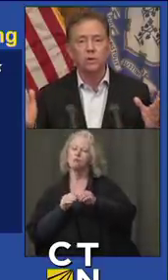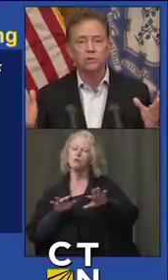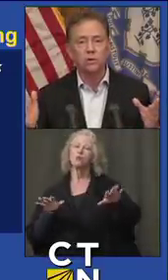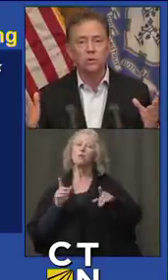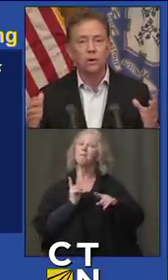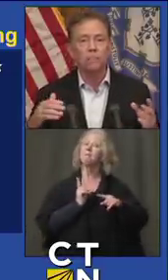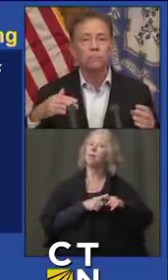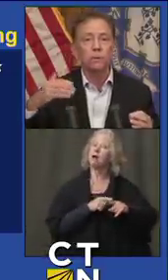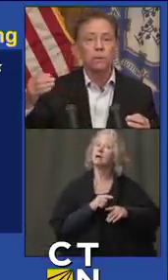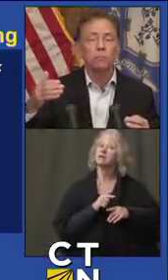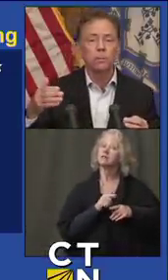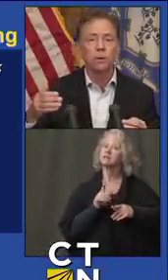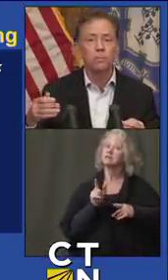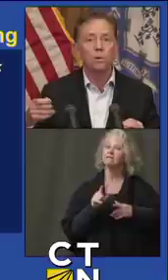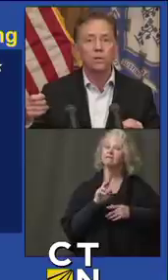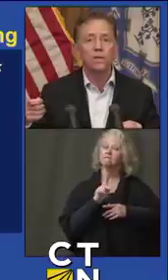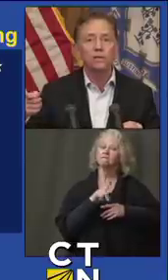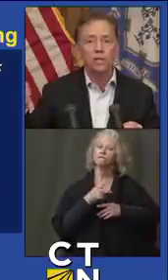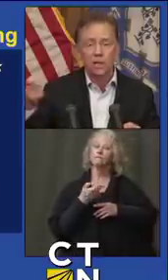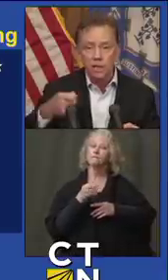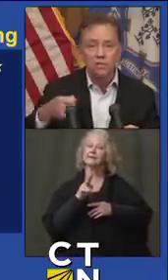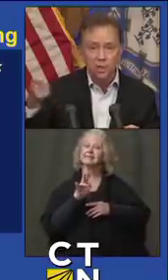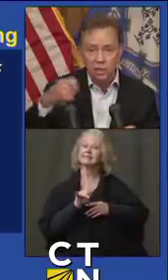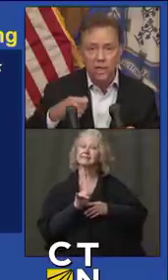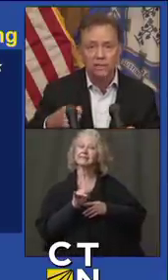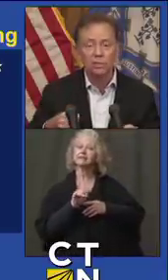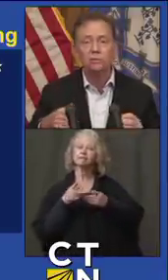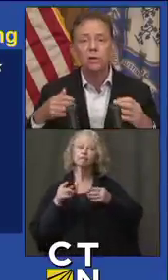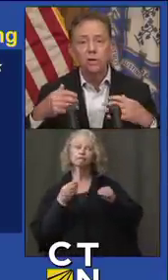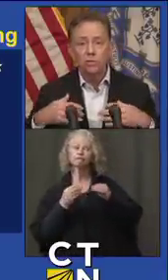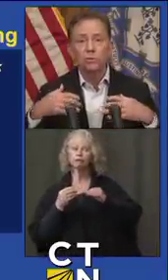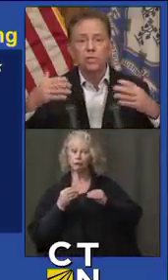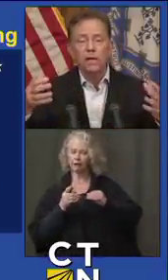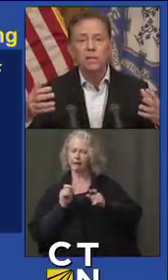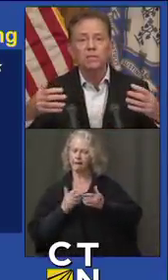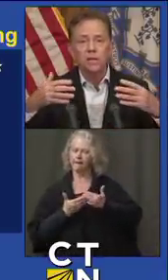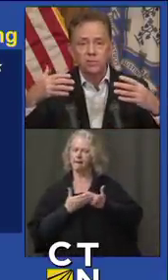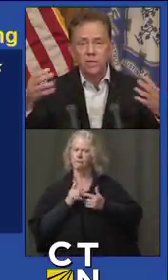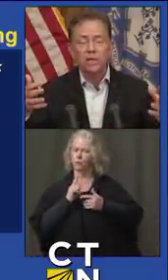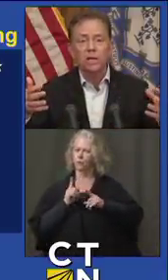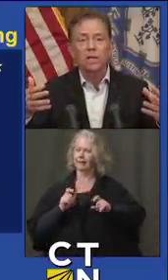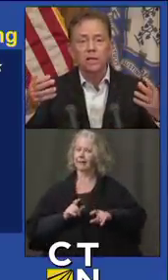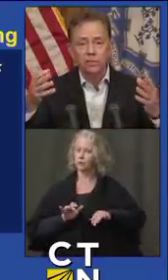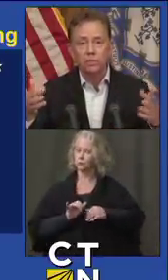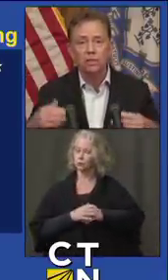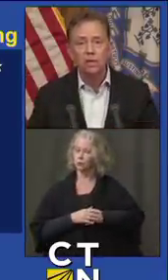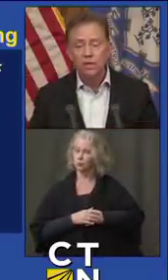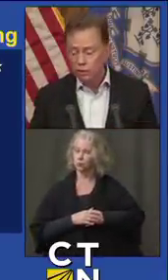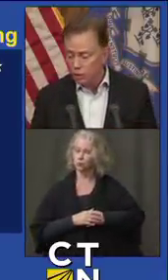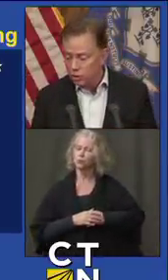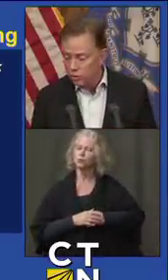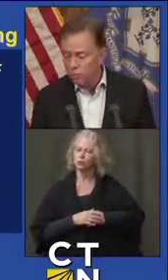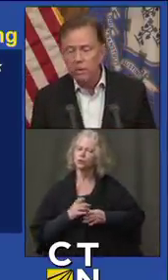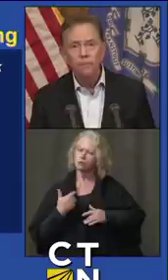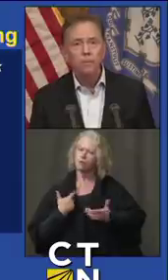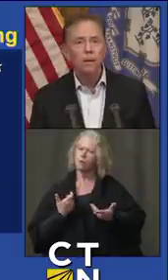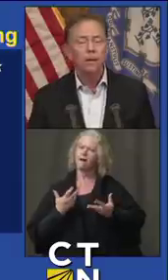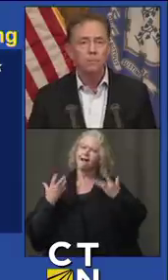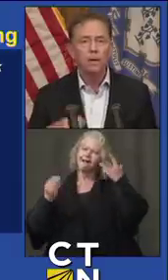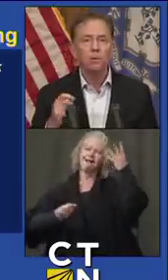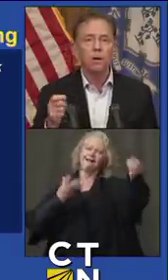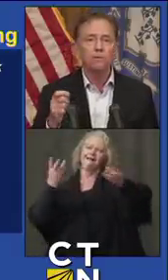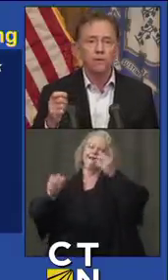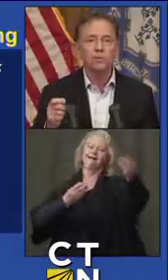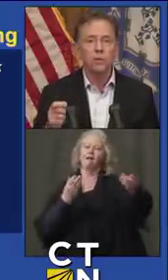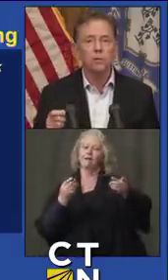can also implement more of the testing, at least the collection. So we're taking the testing and the collection to you. And